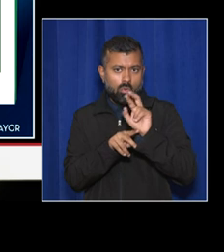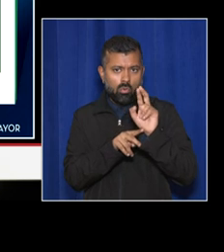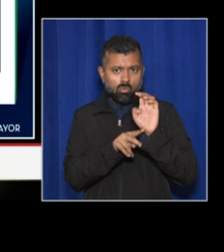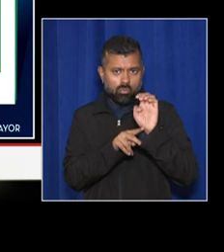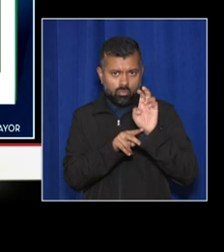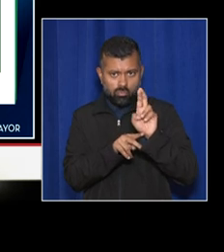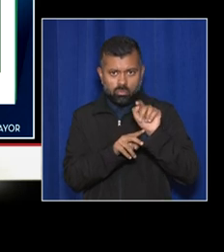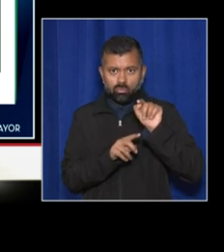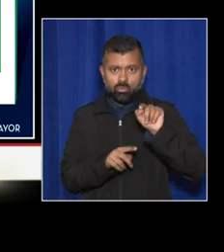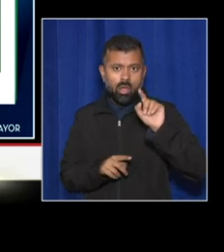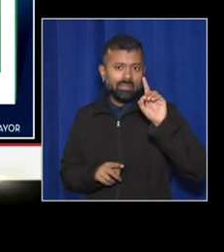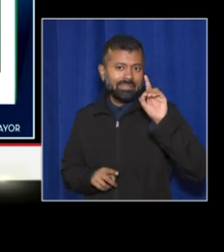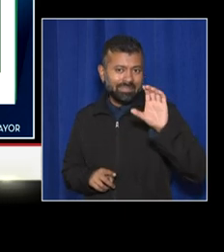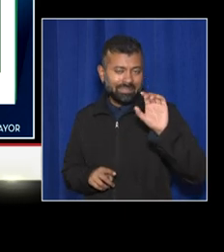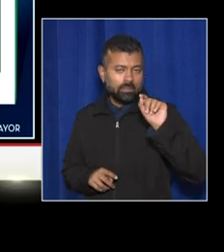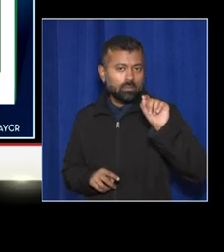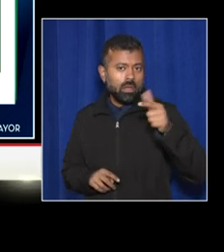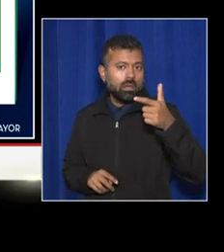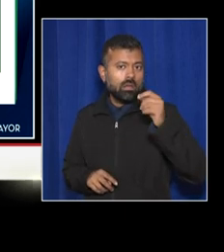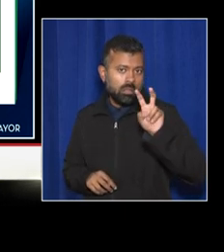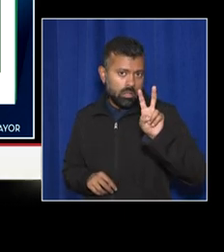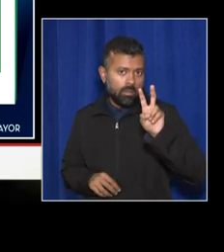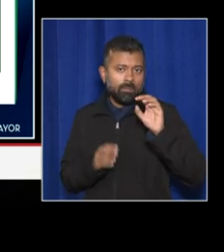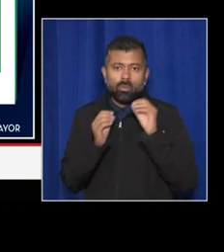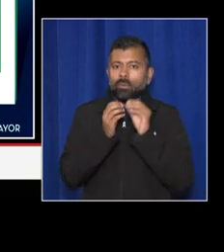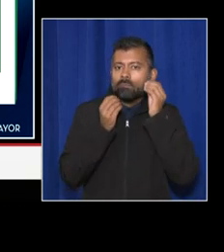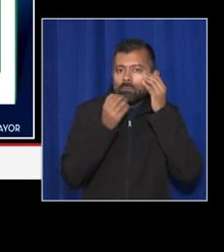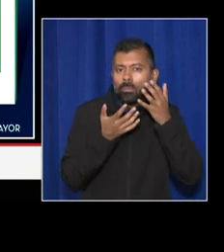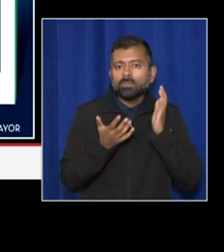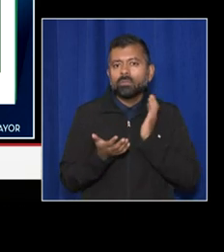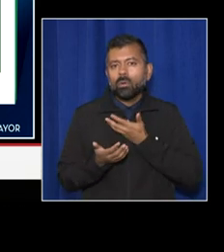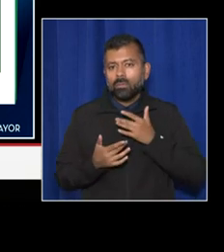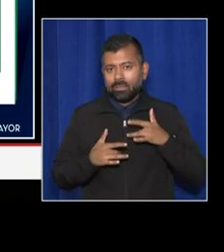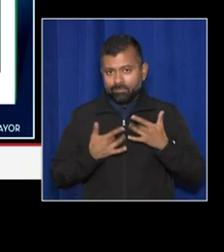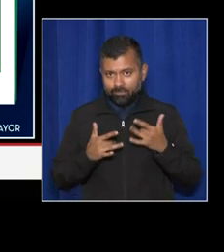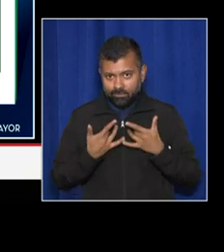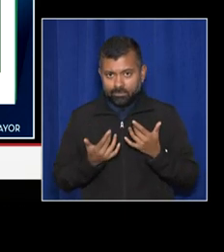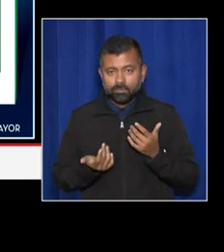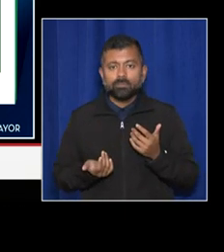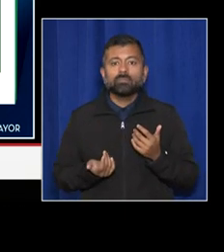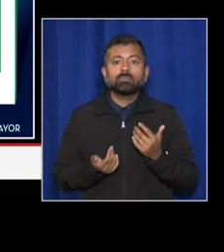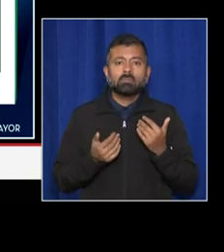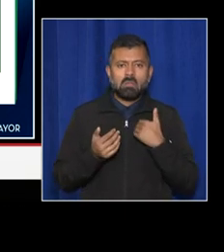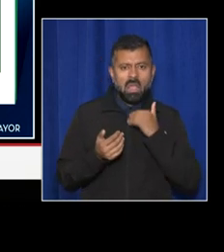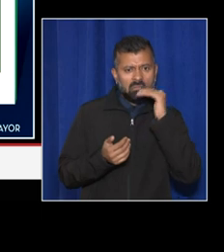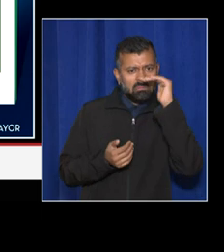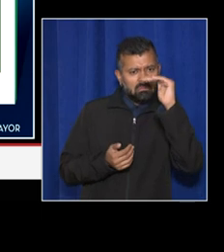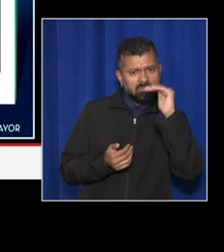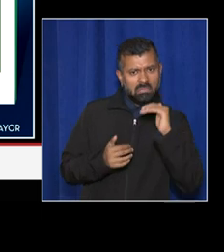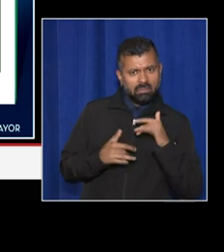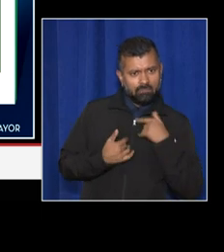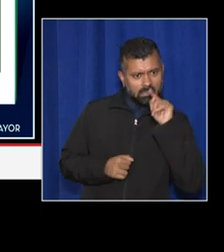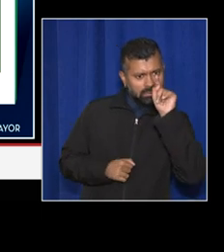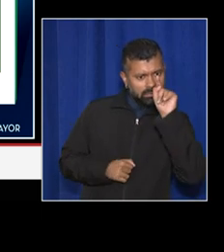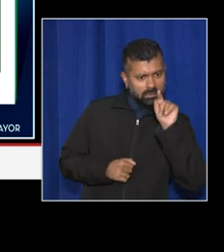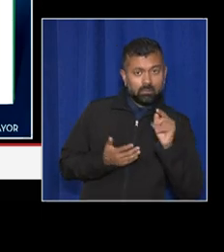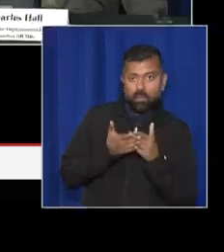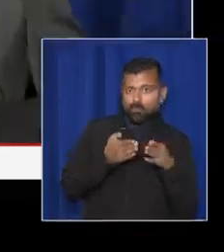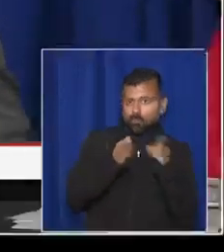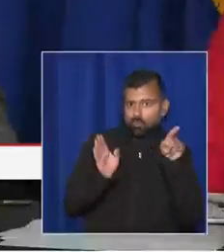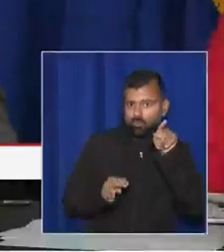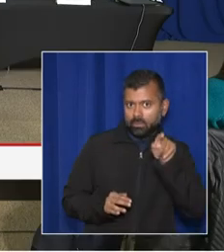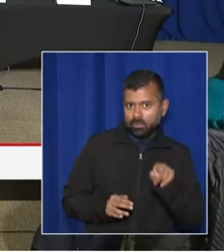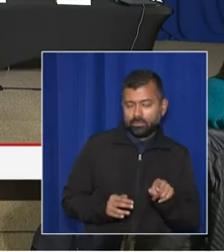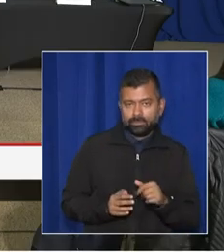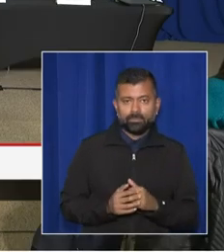together.dc.gov for employment opportunities, and DOES has opportunities as well. Thank you very much, Director Hall. Next question,